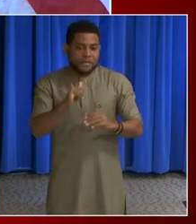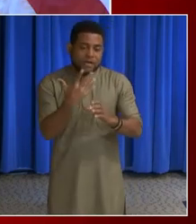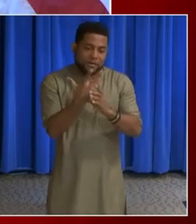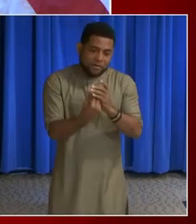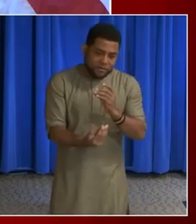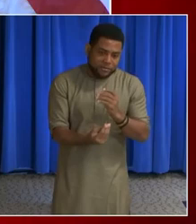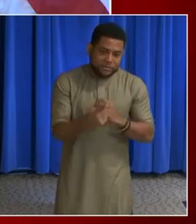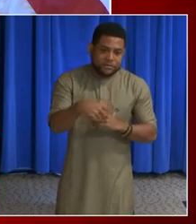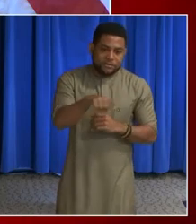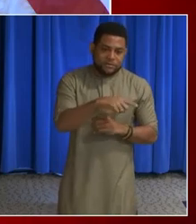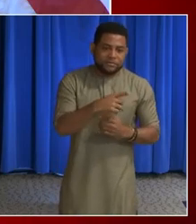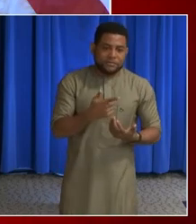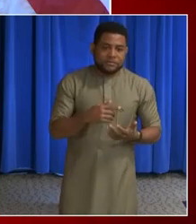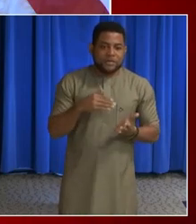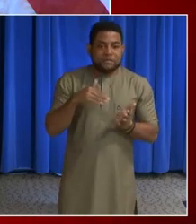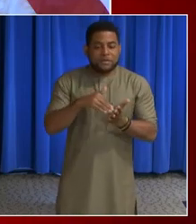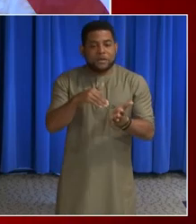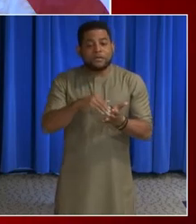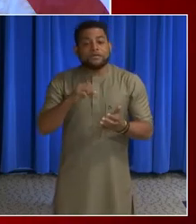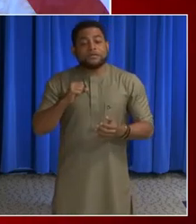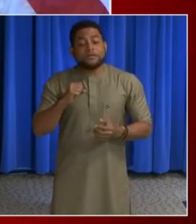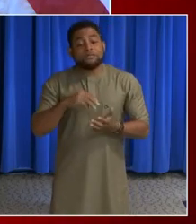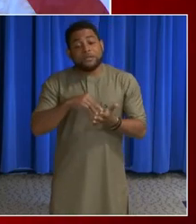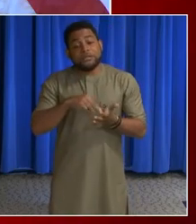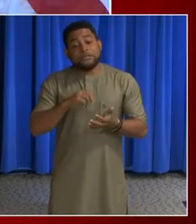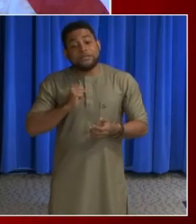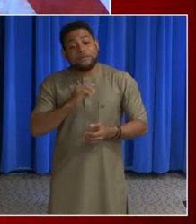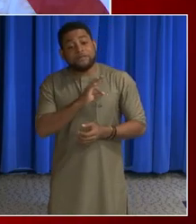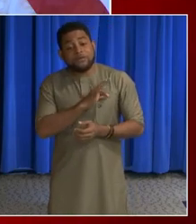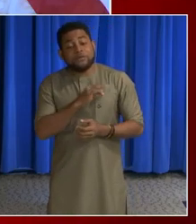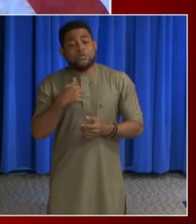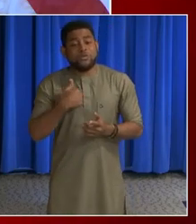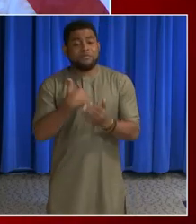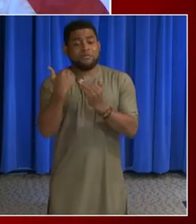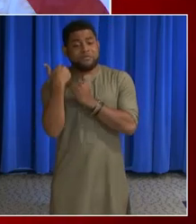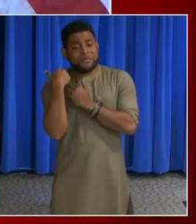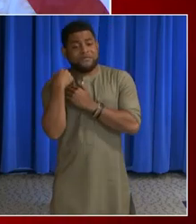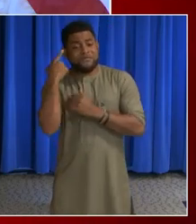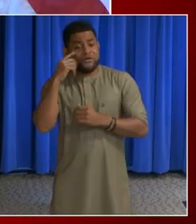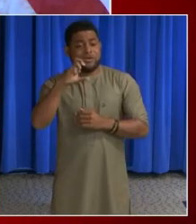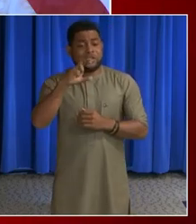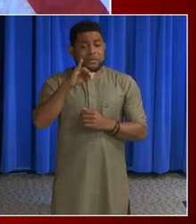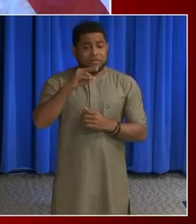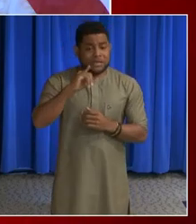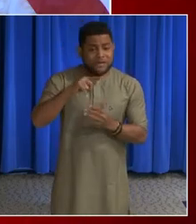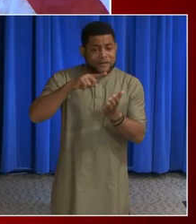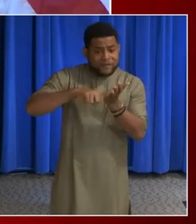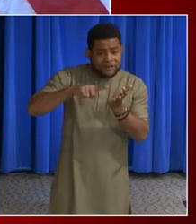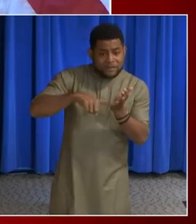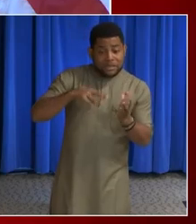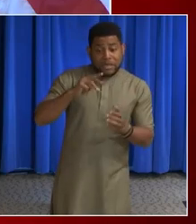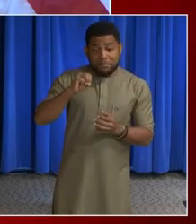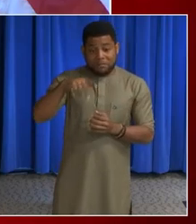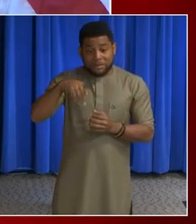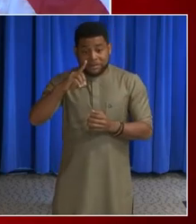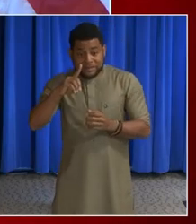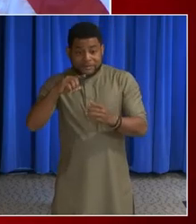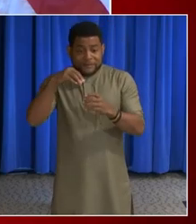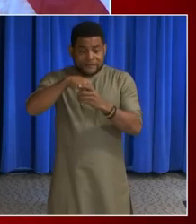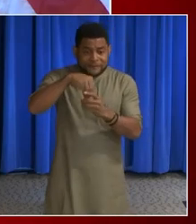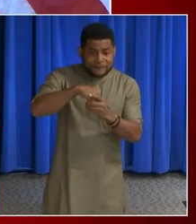is responsible for the criminal investigation, and MPD's internal affairs is assisting with gathering